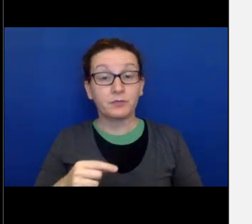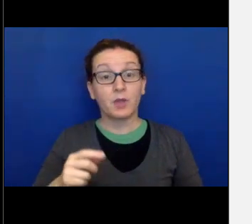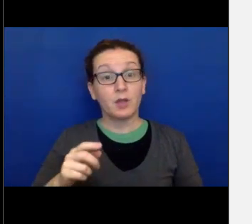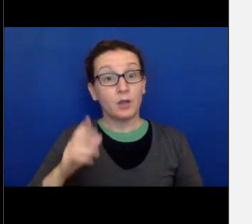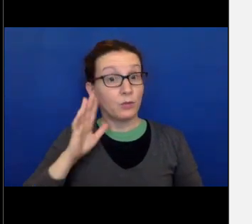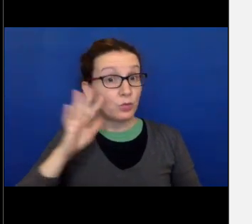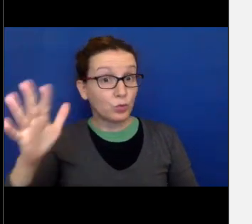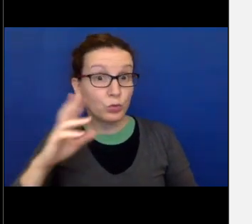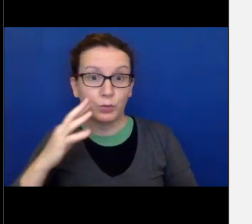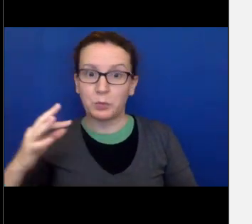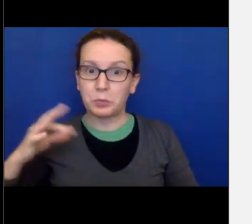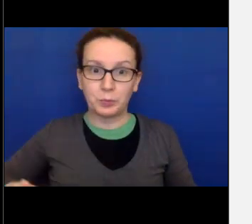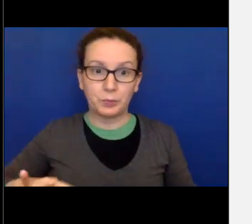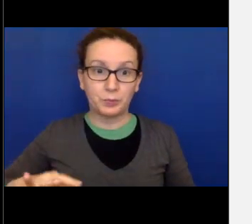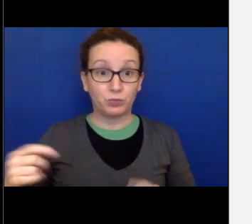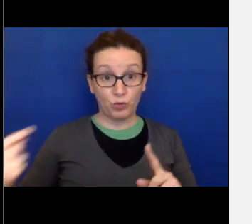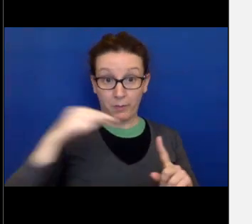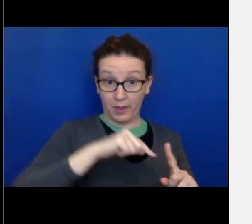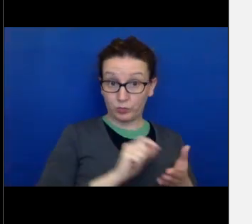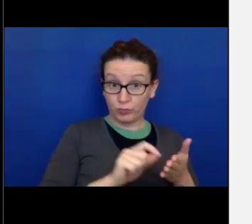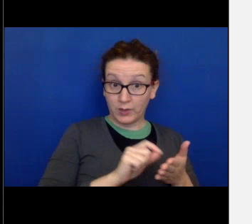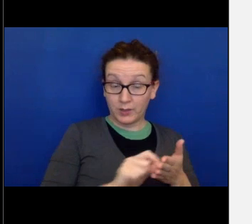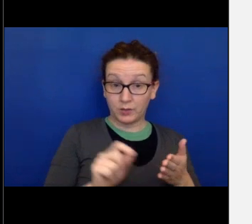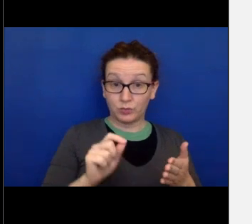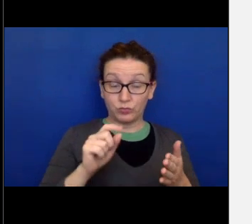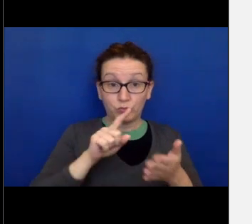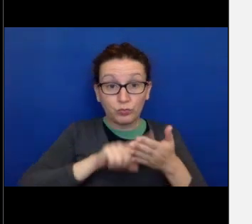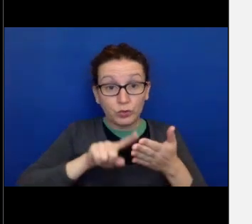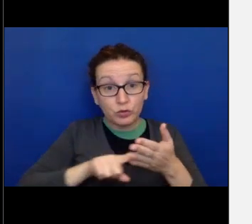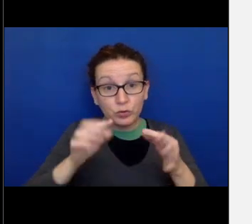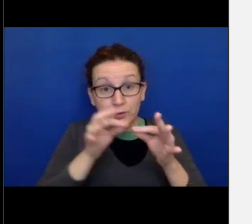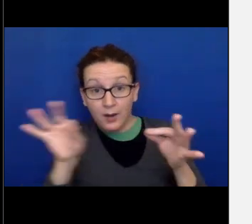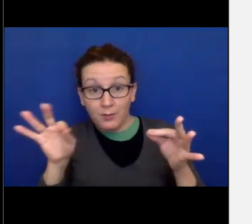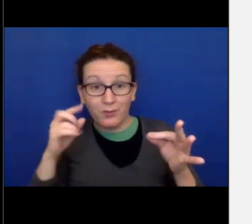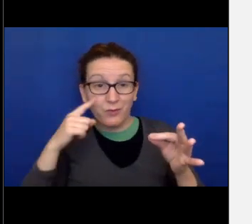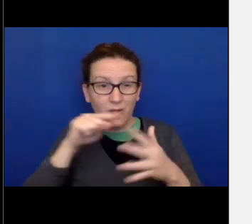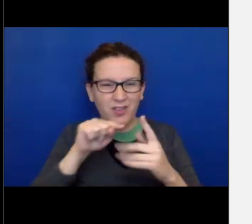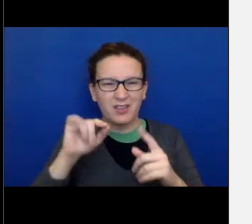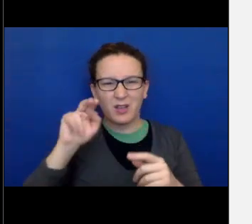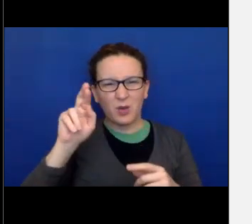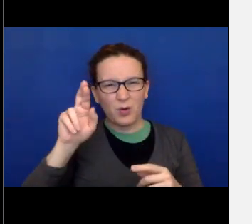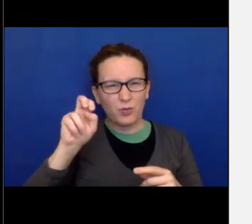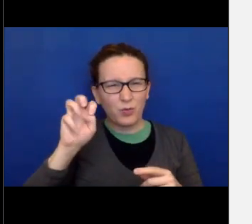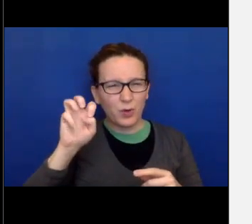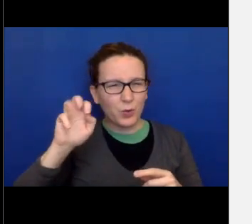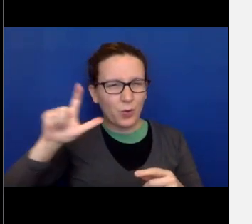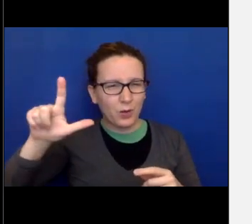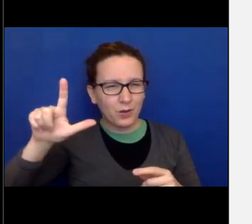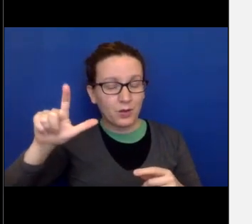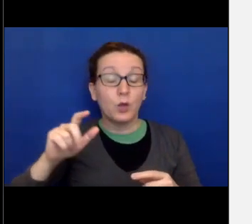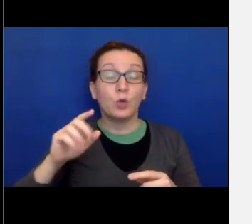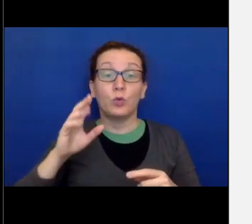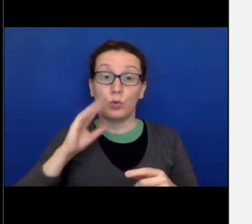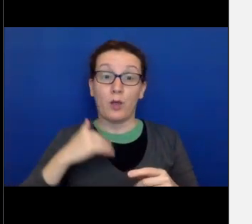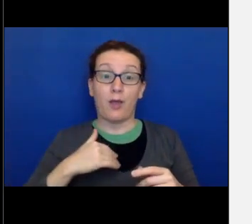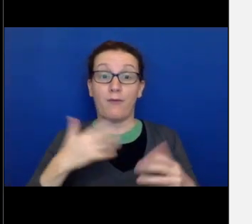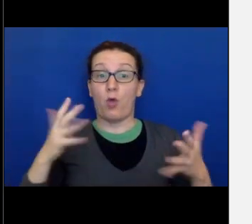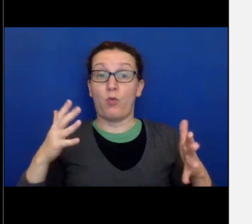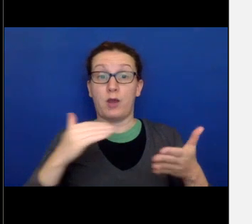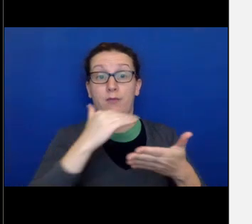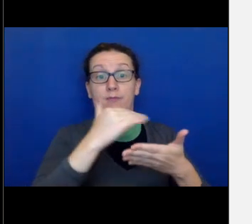back to write, for example, your research statements for things like renewal, you'll have sort of a log of what